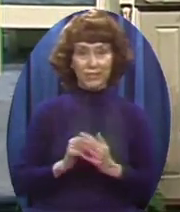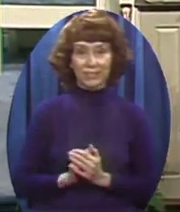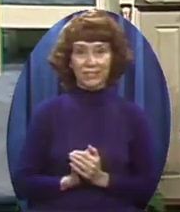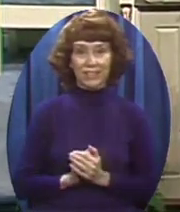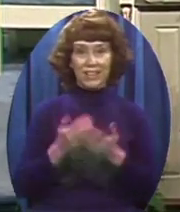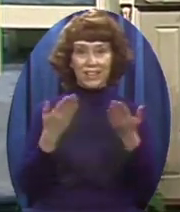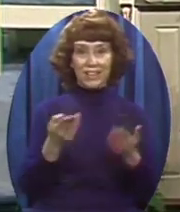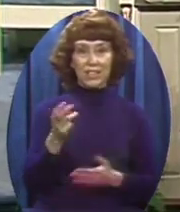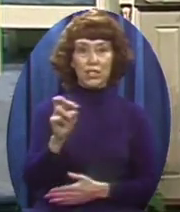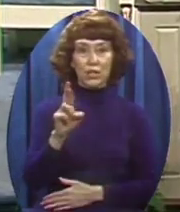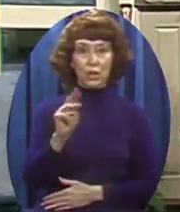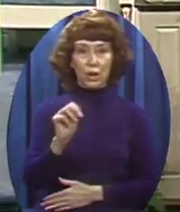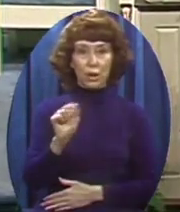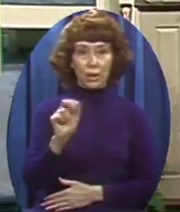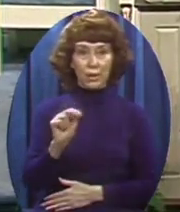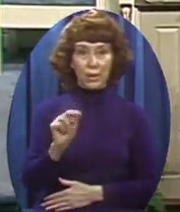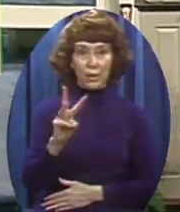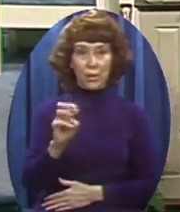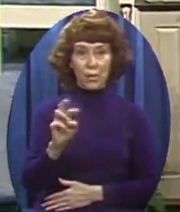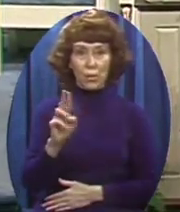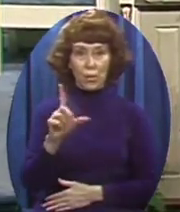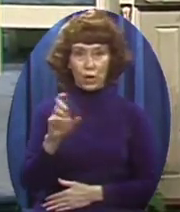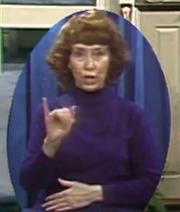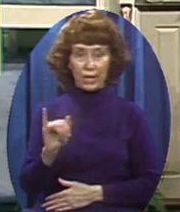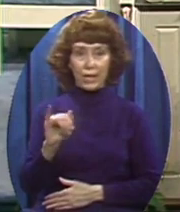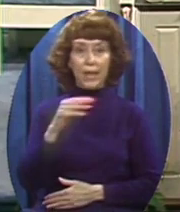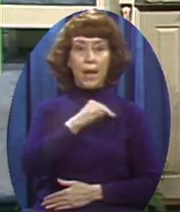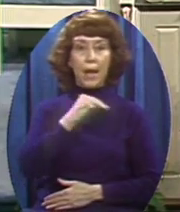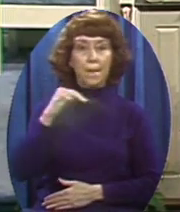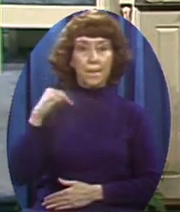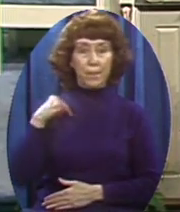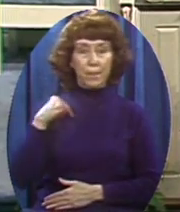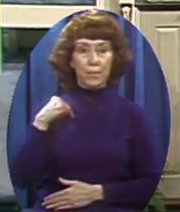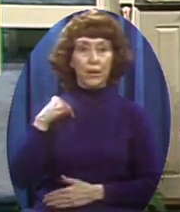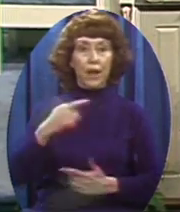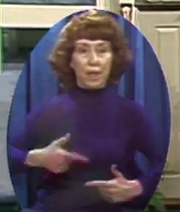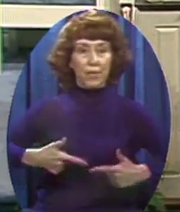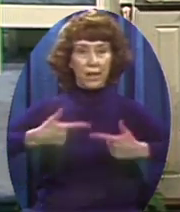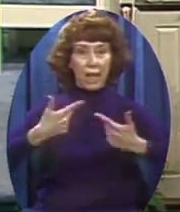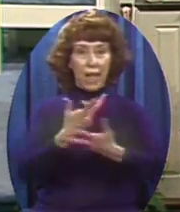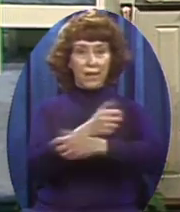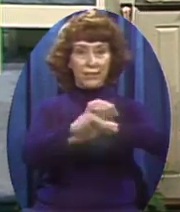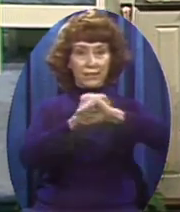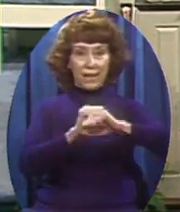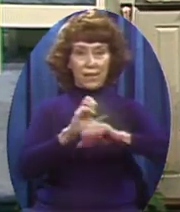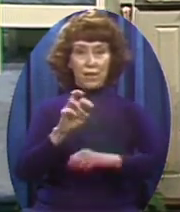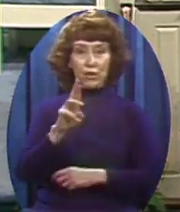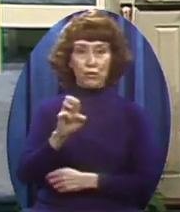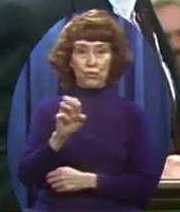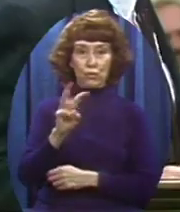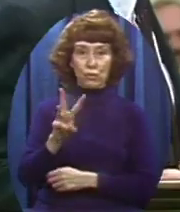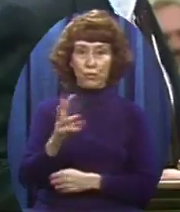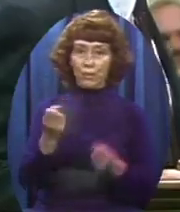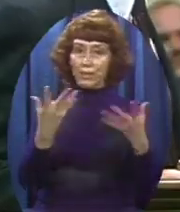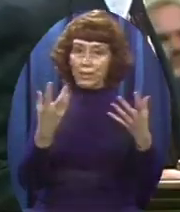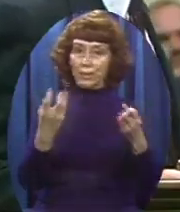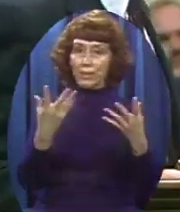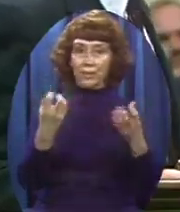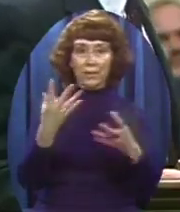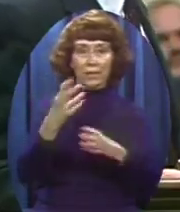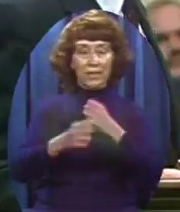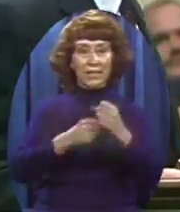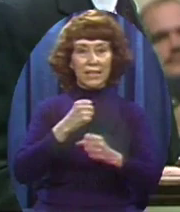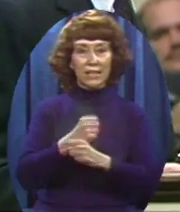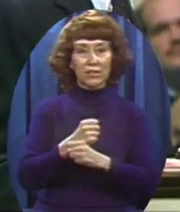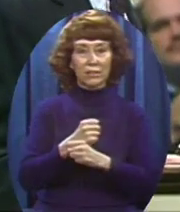This is Herman Worley, who's been a member now for 43 years. Now, Herman, what brought about the formation of the